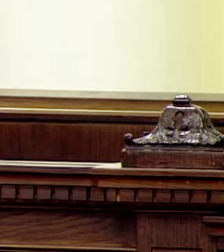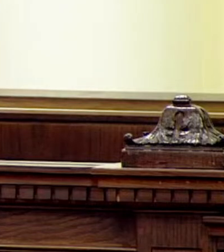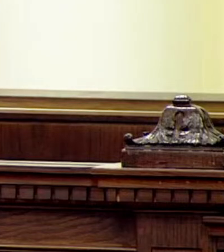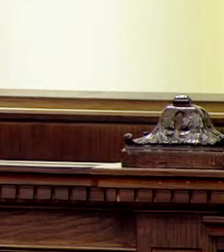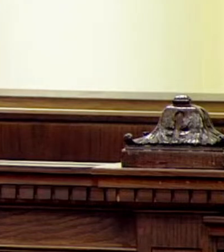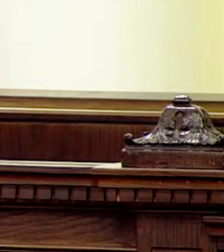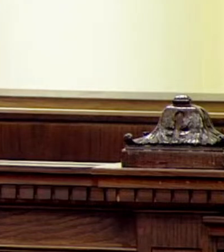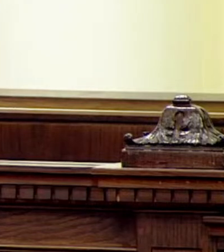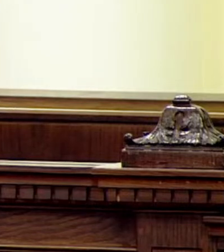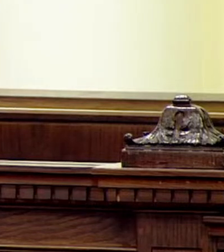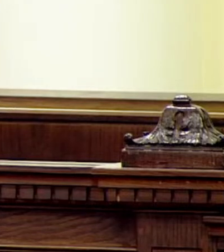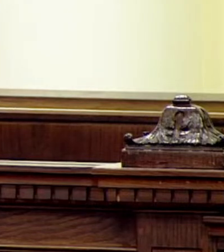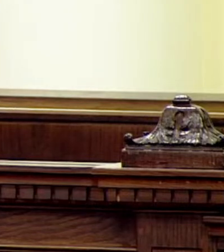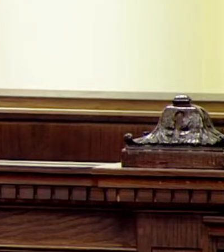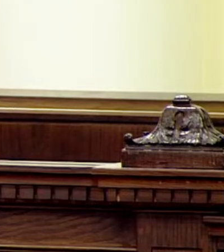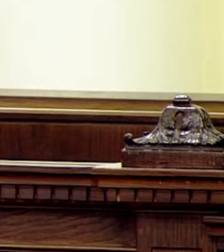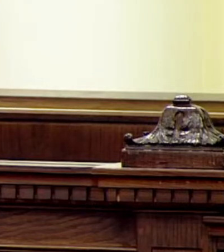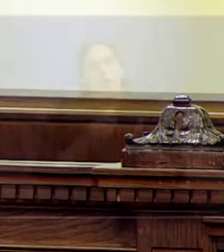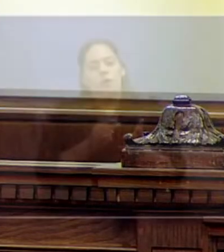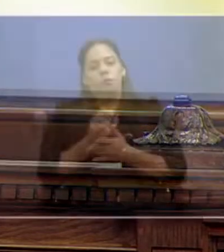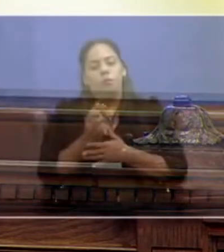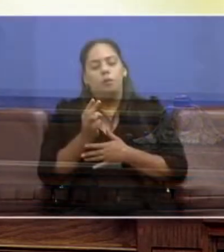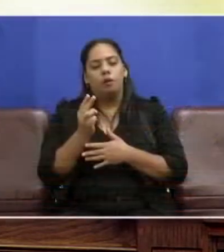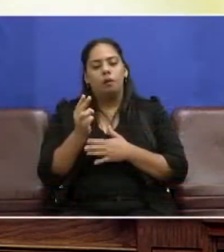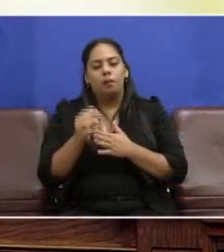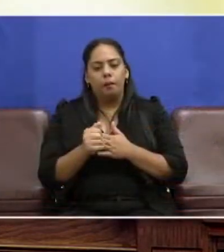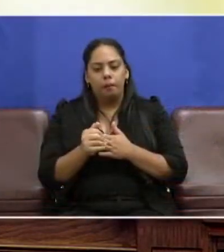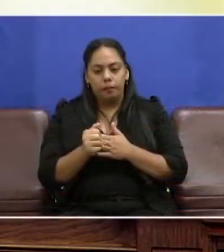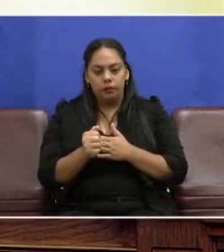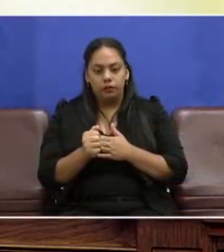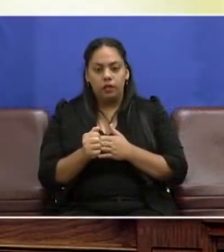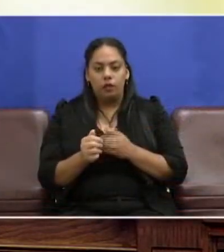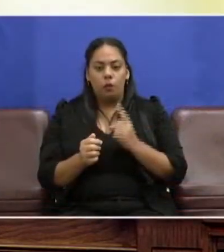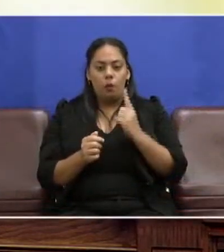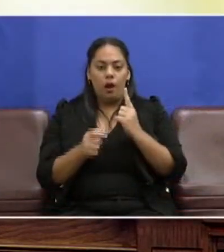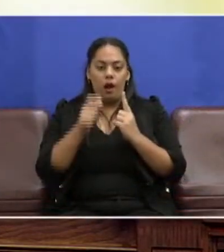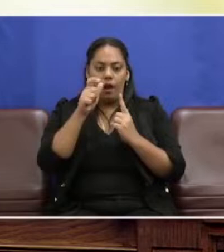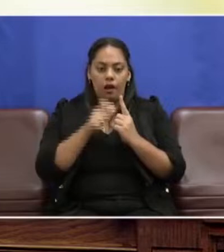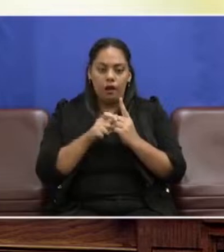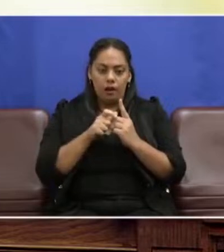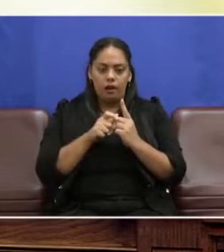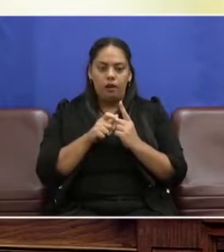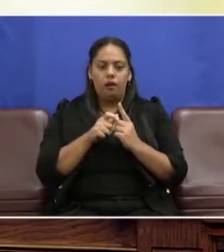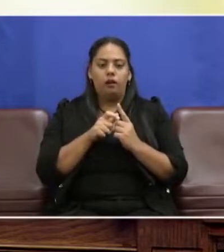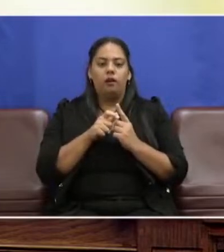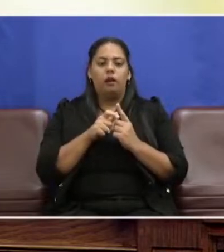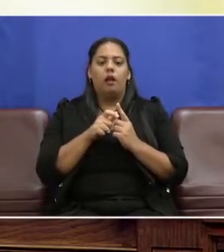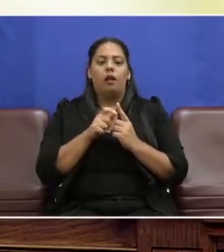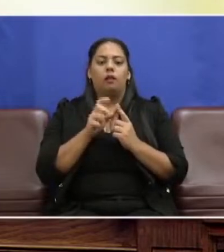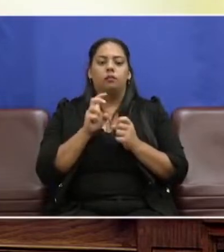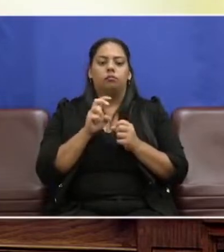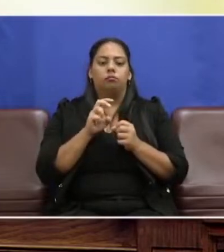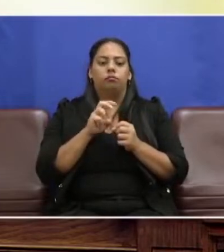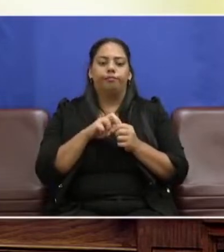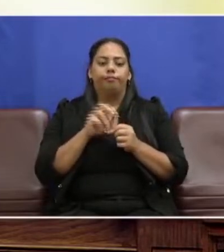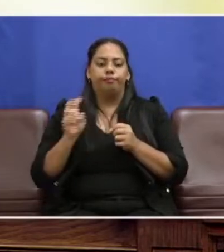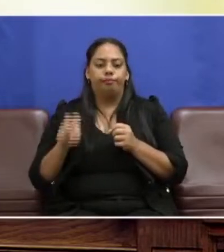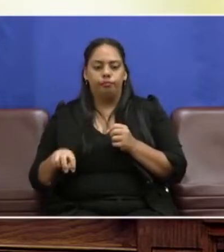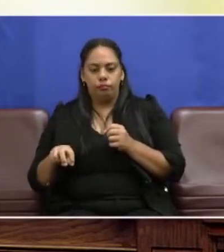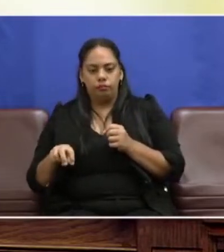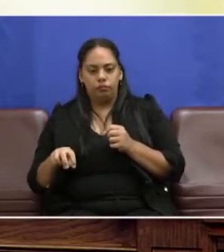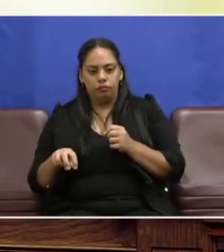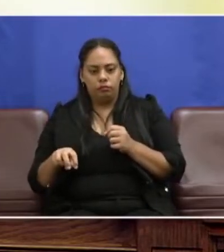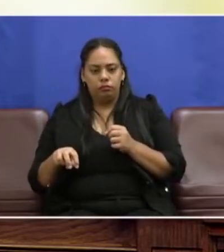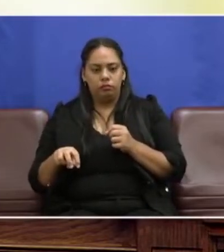just inform honourable members that one candidate has withdrawn